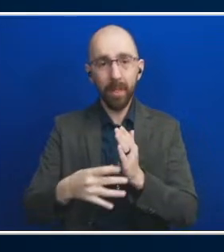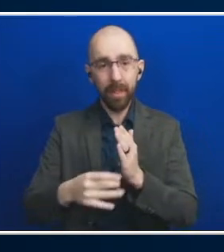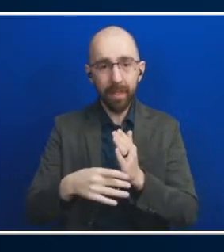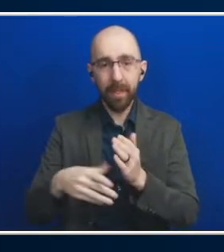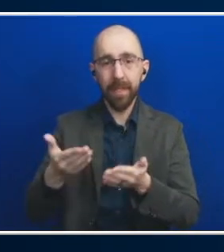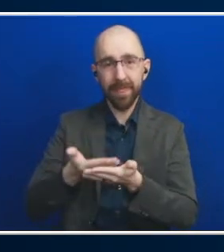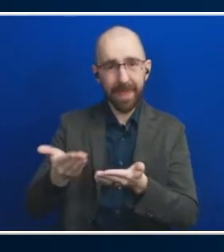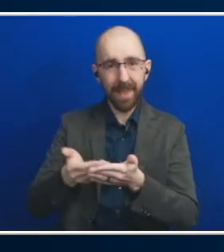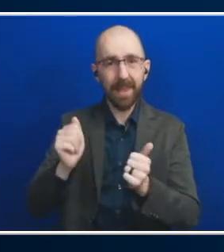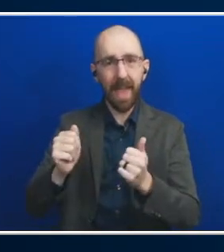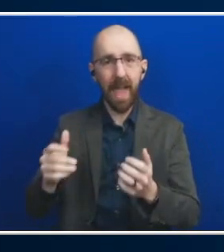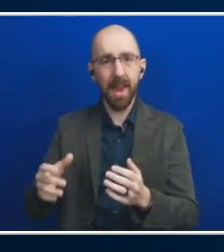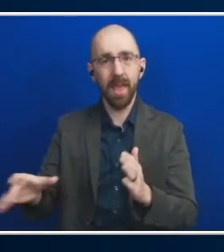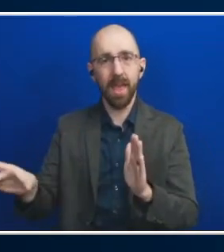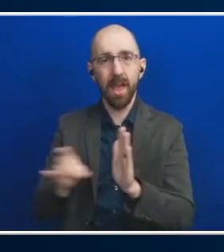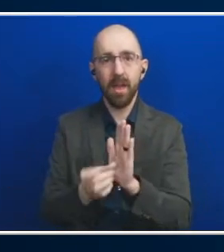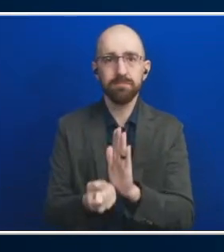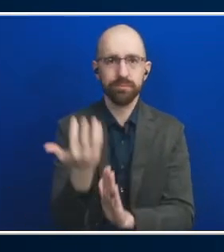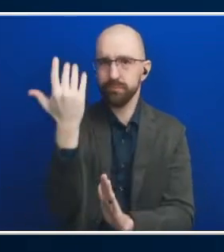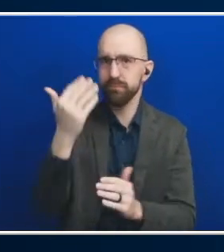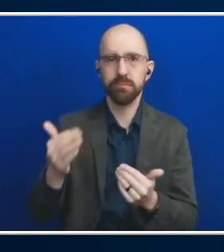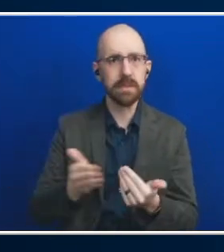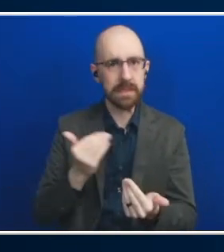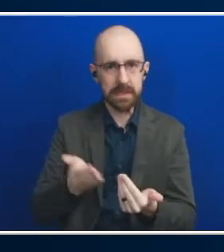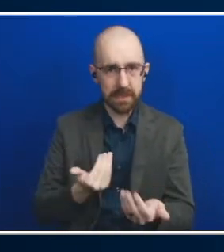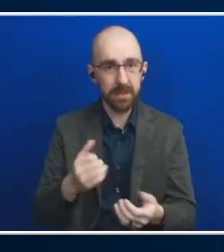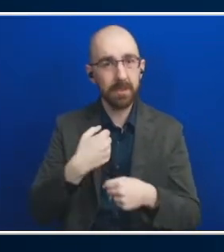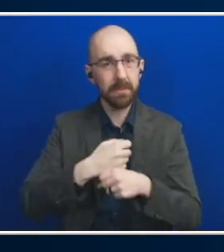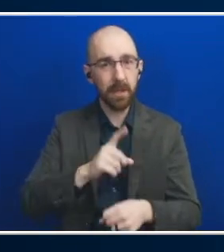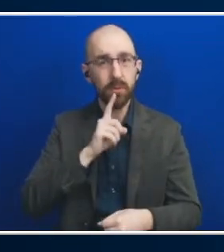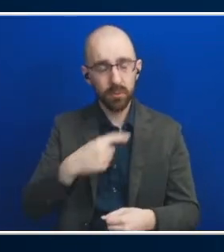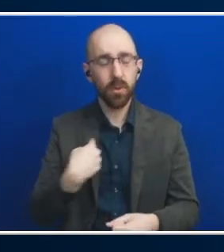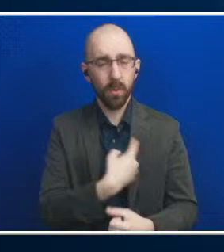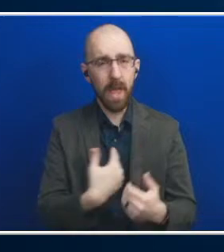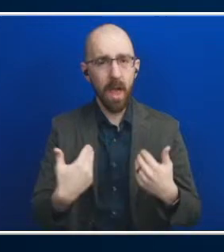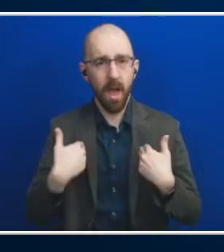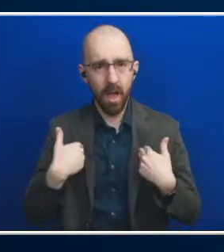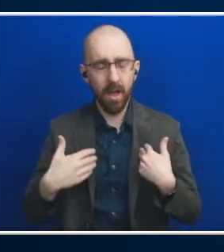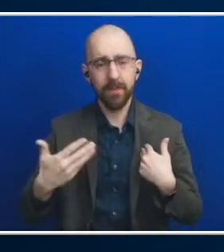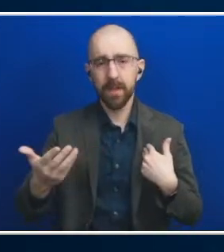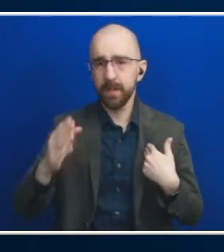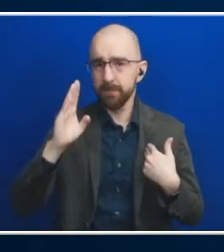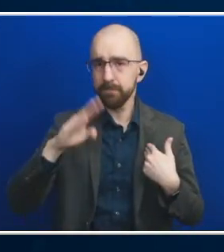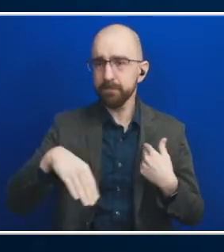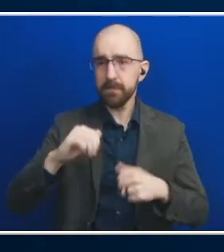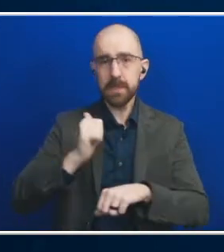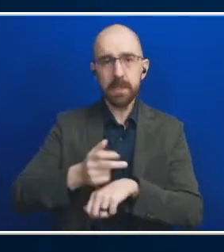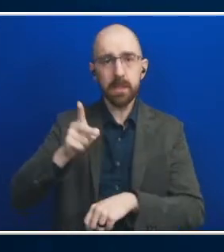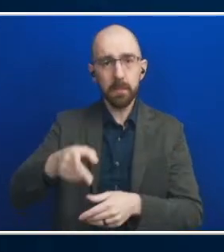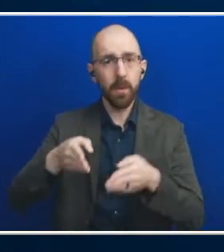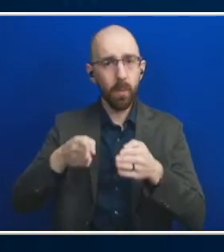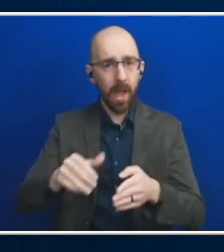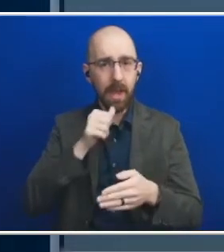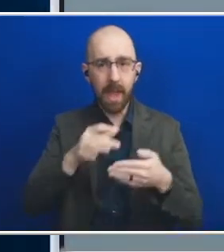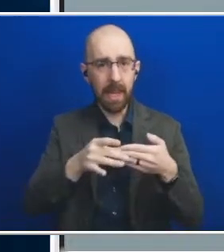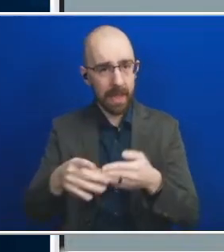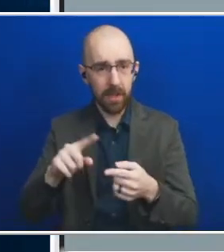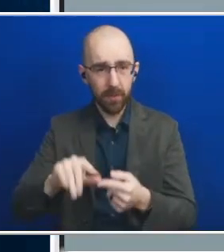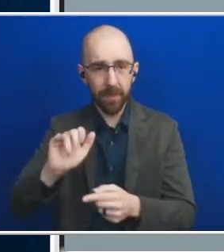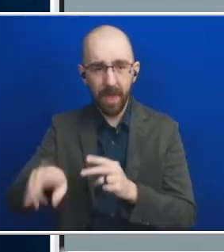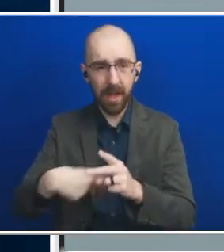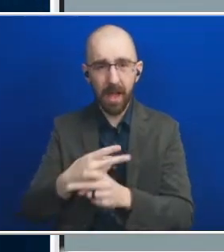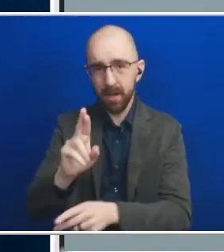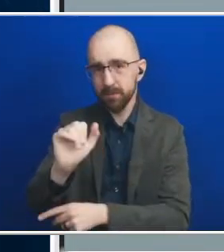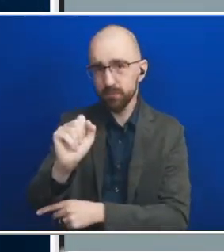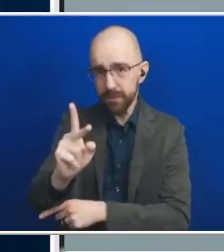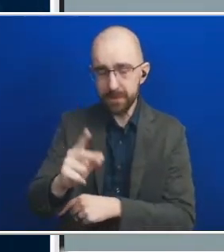that's the reason, again, make sure that we have set up in a way that it doesn't lead to those kind of risks. I love my